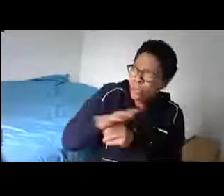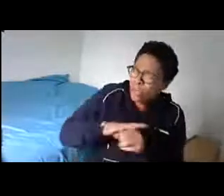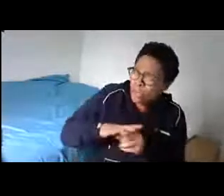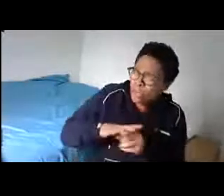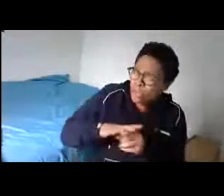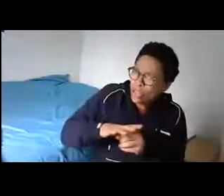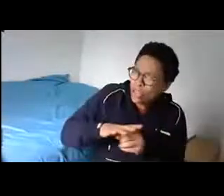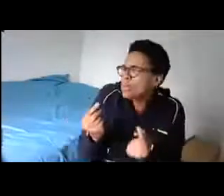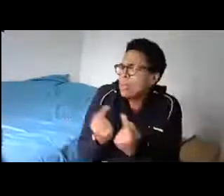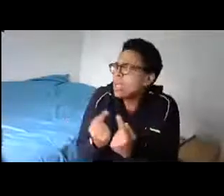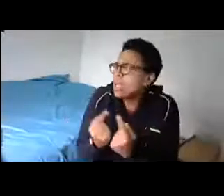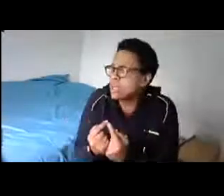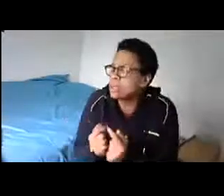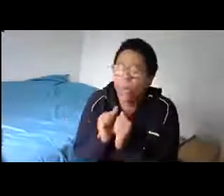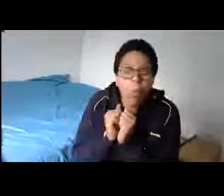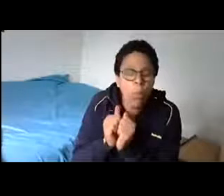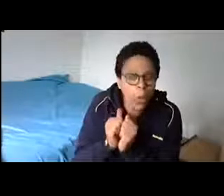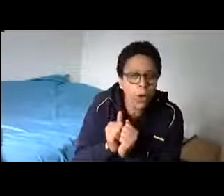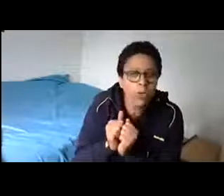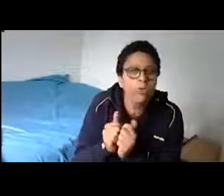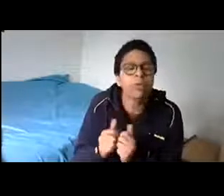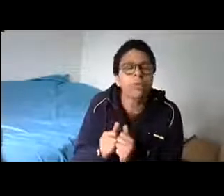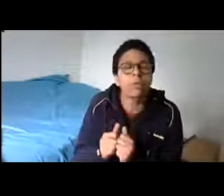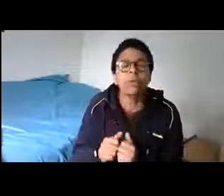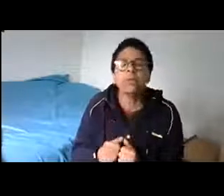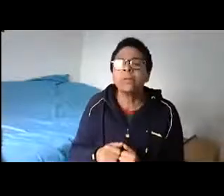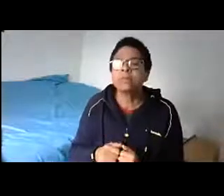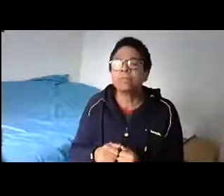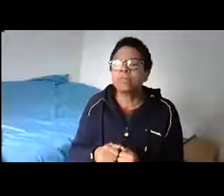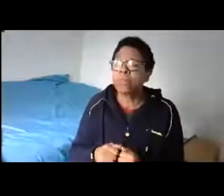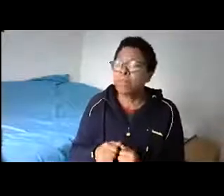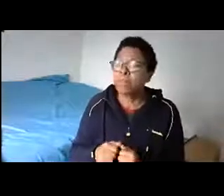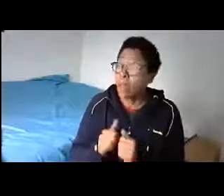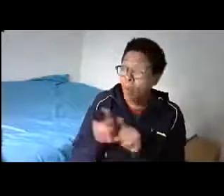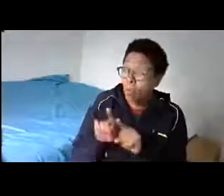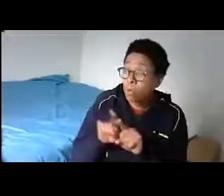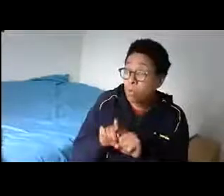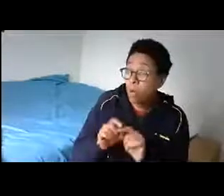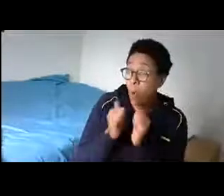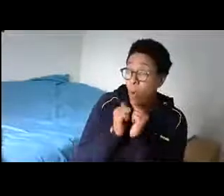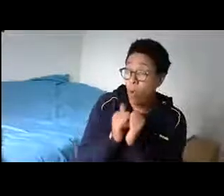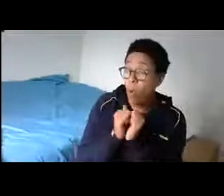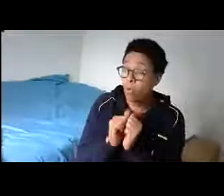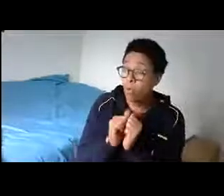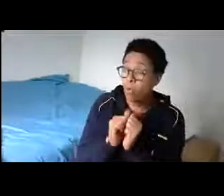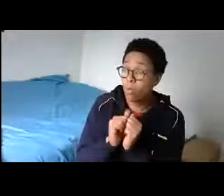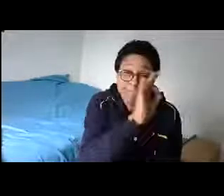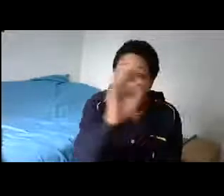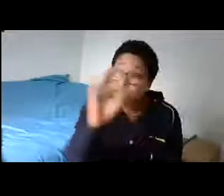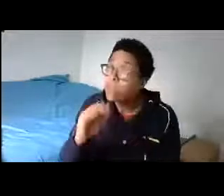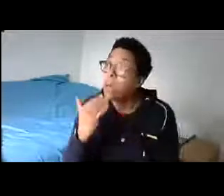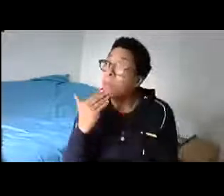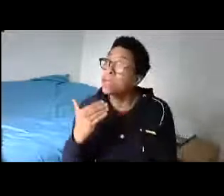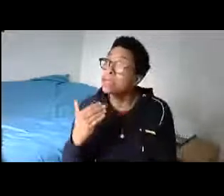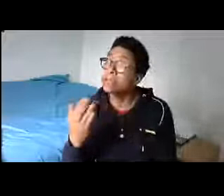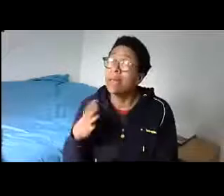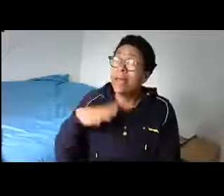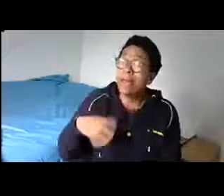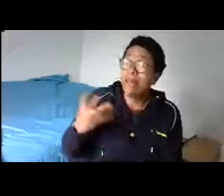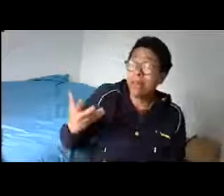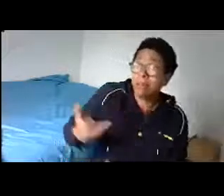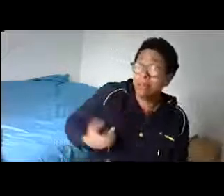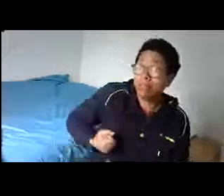then it's worth getting benefits advice, and I've seen this is really, I would say, kind of to me unbelievable,